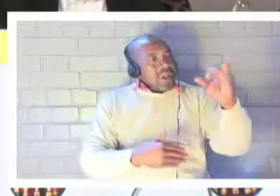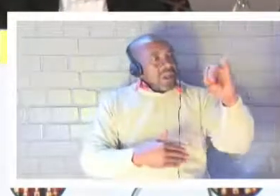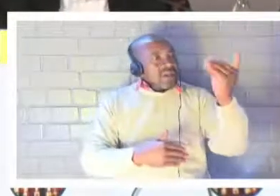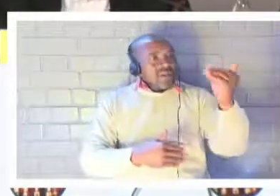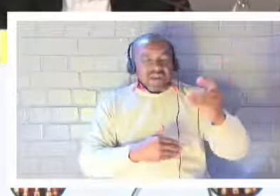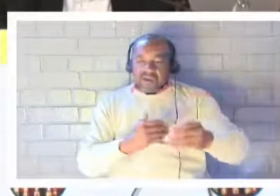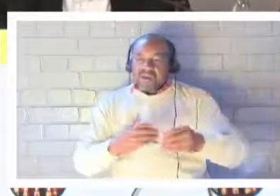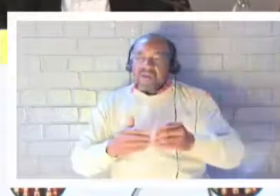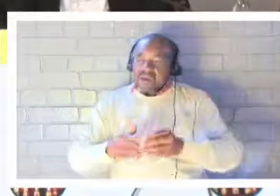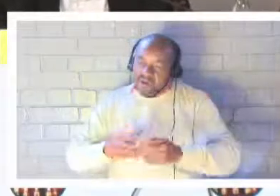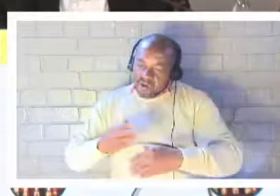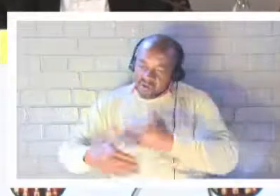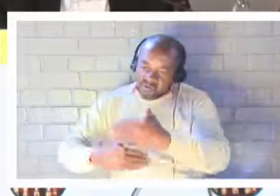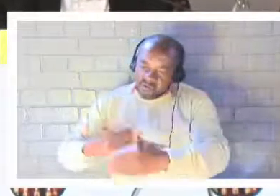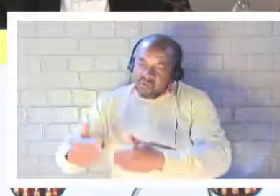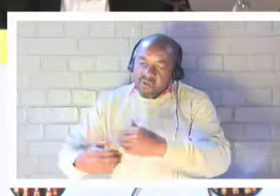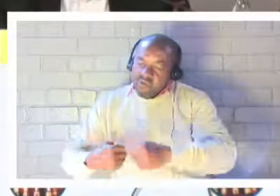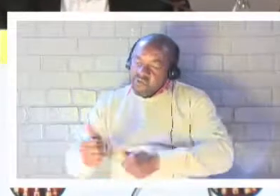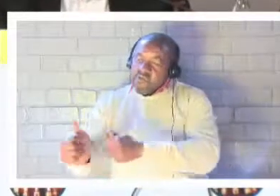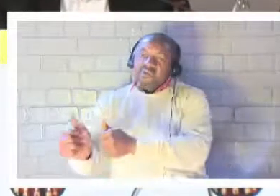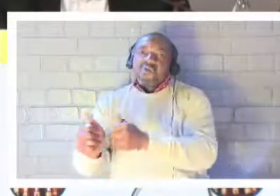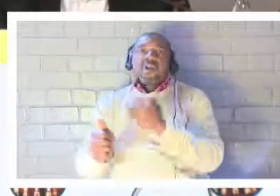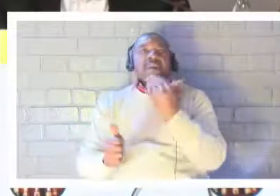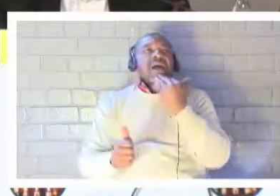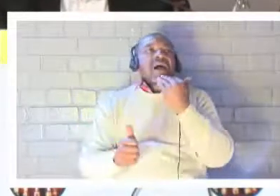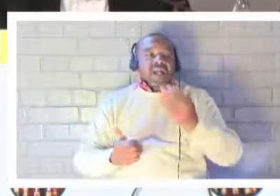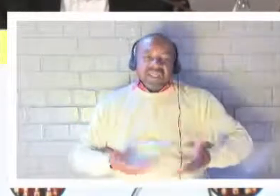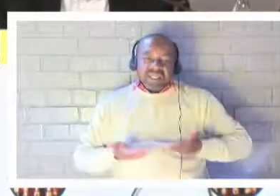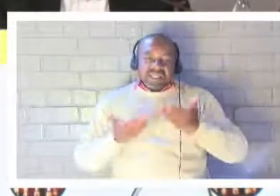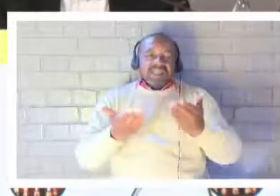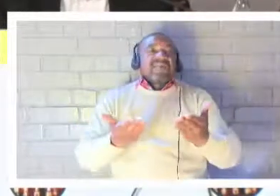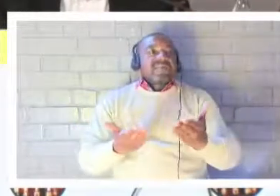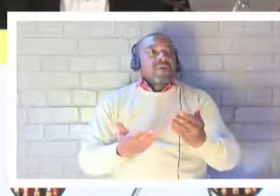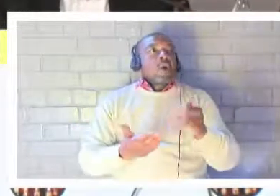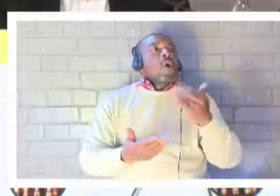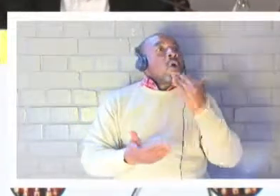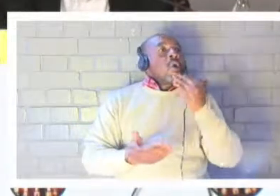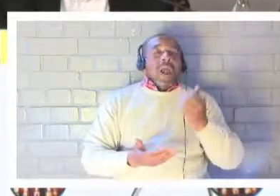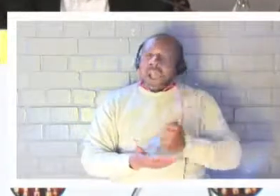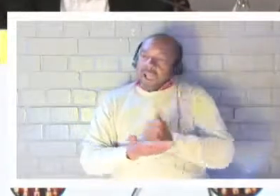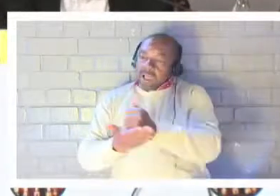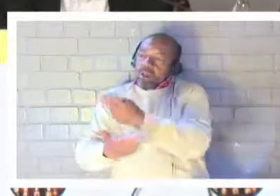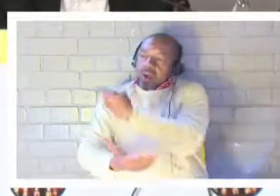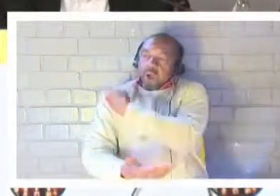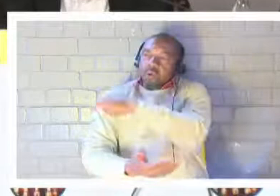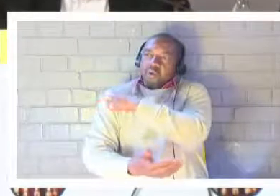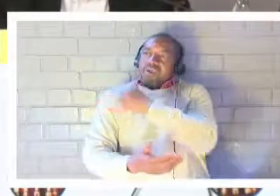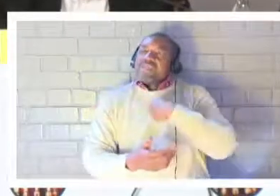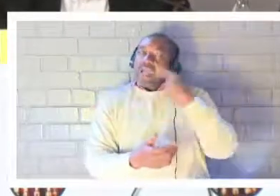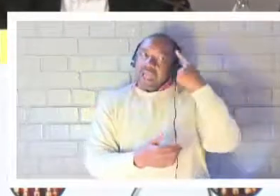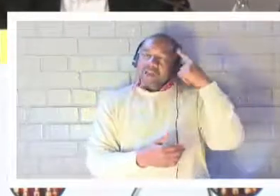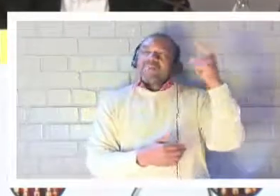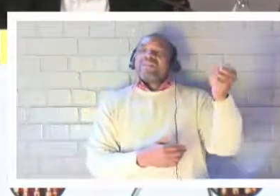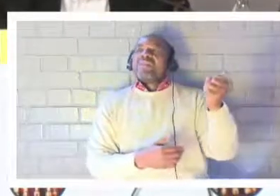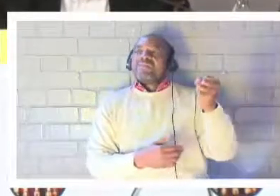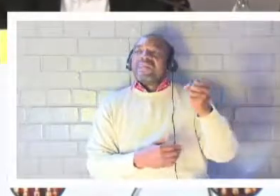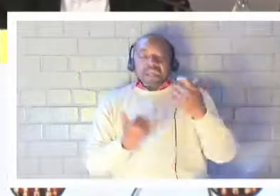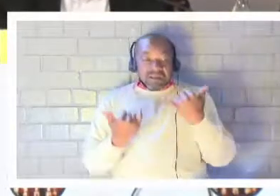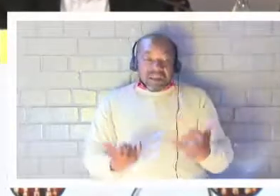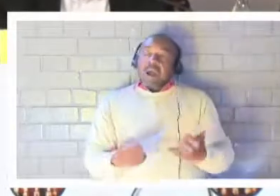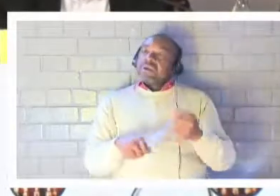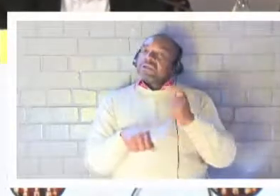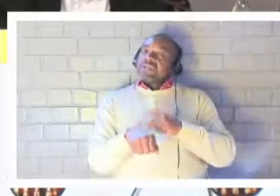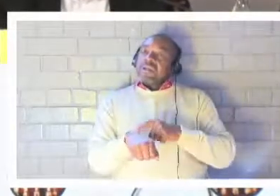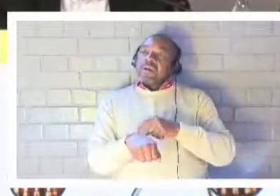in sourcing or contracting the service provider that are assisting within the hospital. So yes, I believe it's about